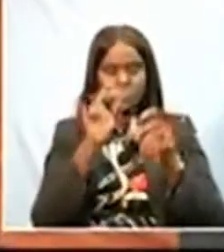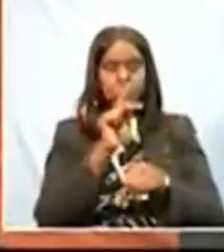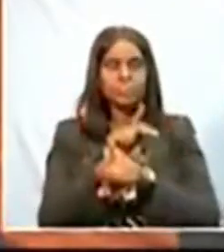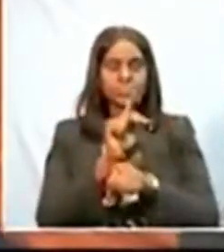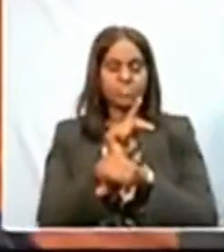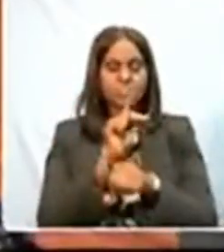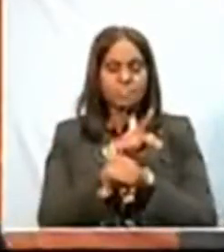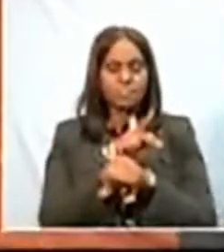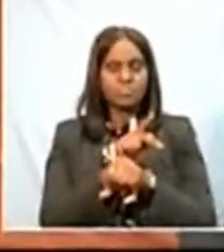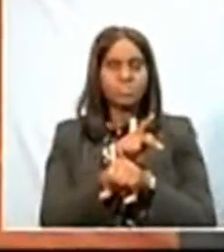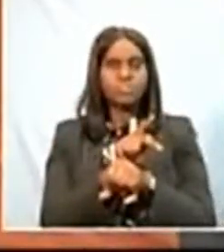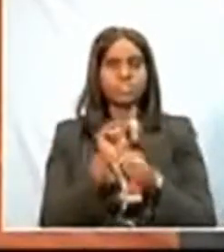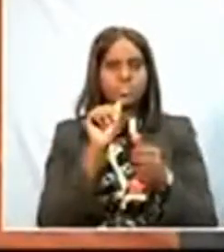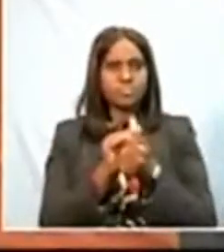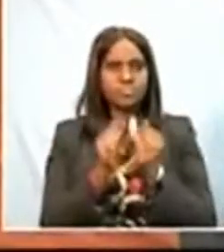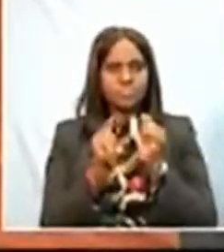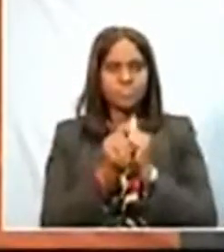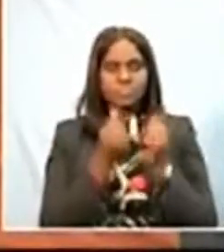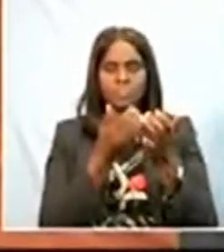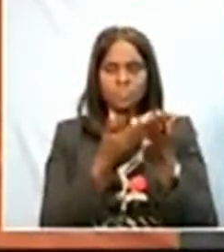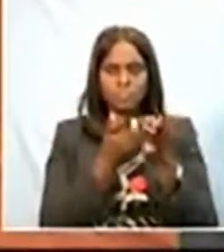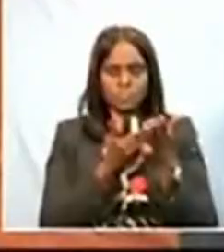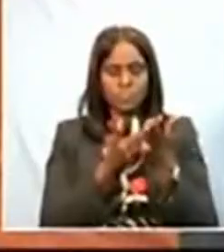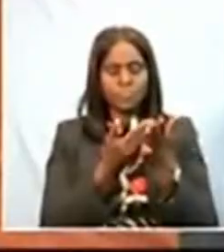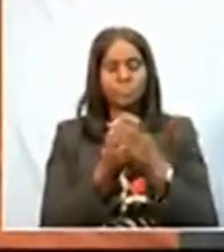projects. Cause of query,